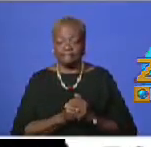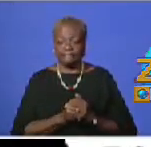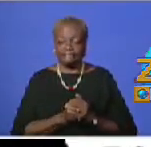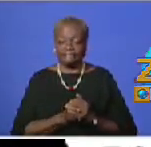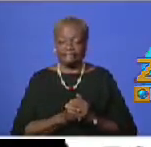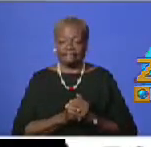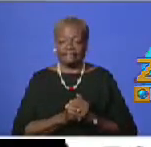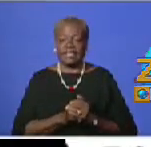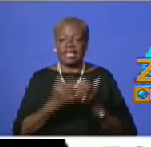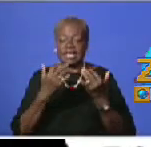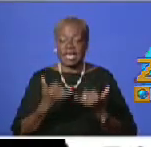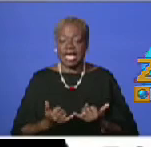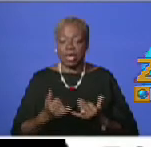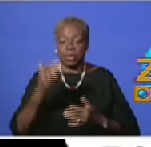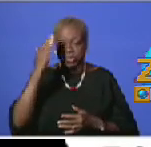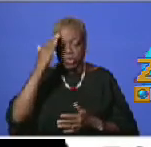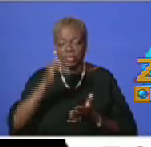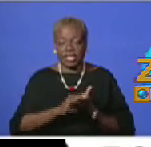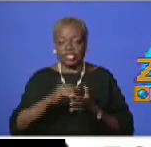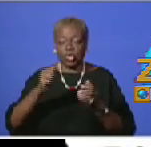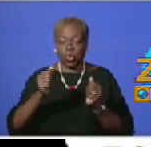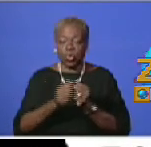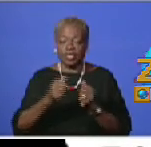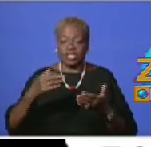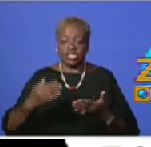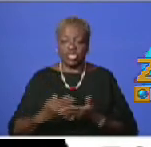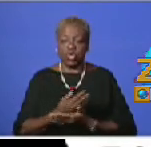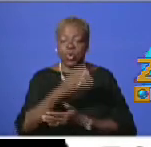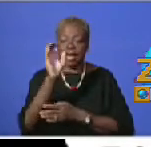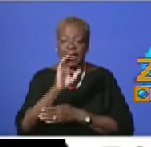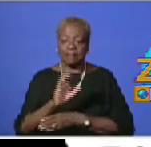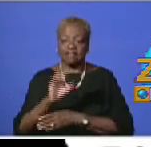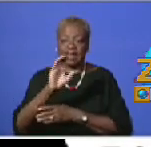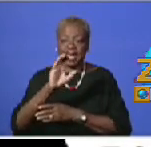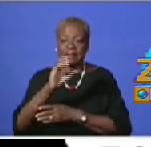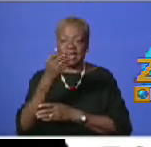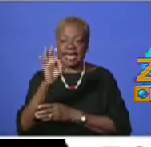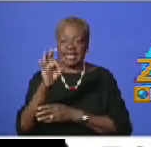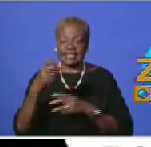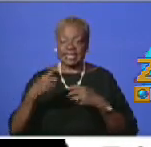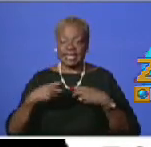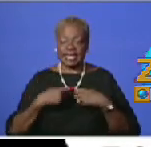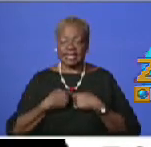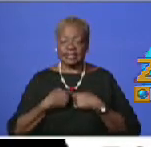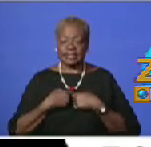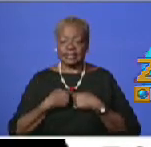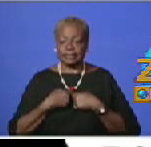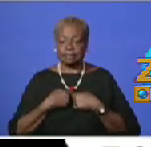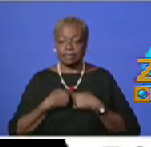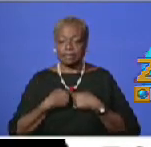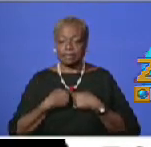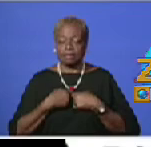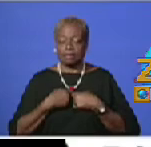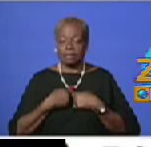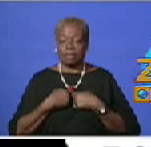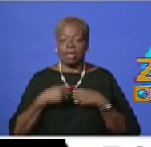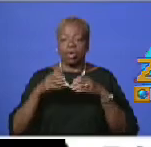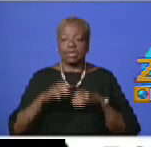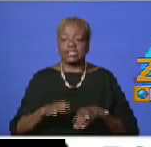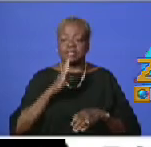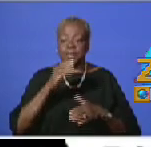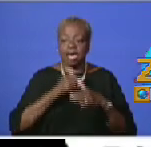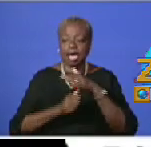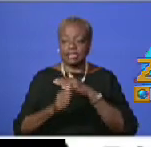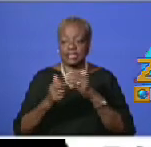We now realize that with this new climate that the COVID-19 has caused us to be under right